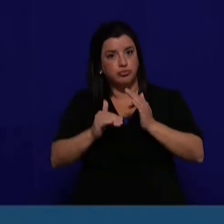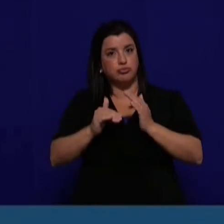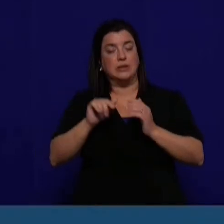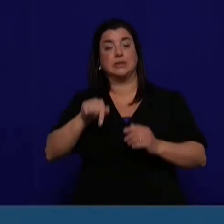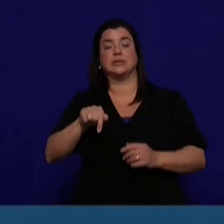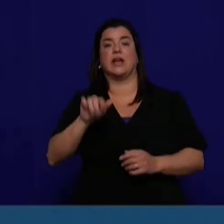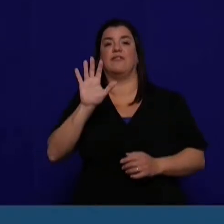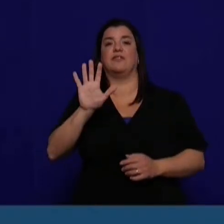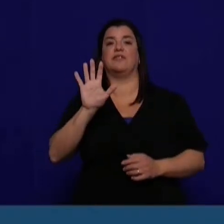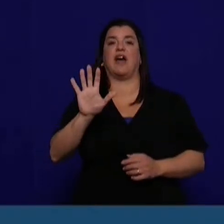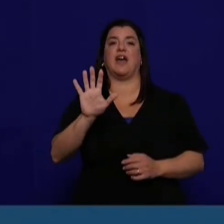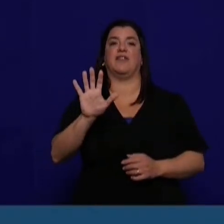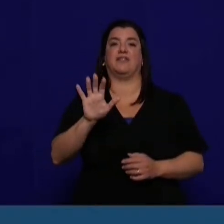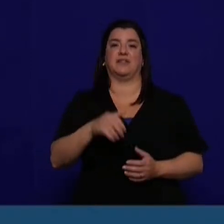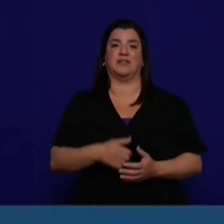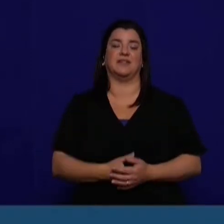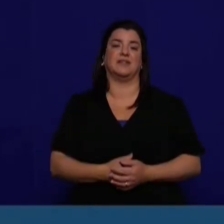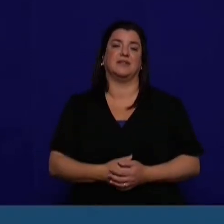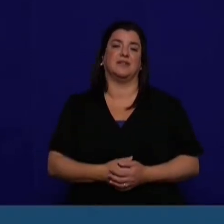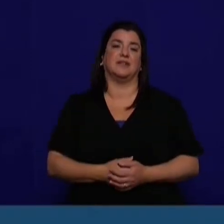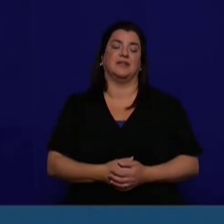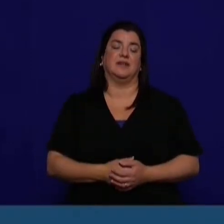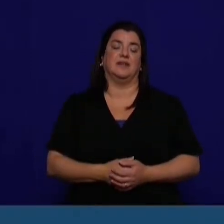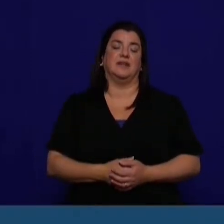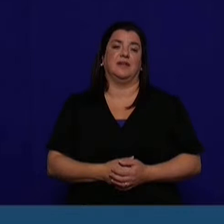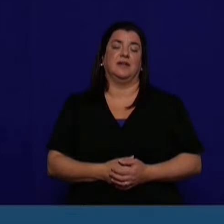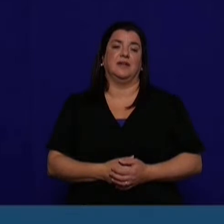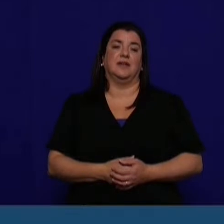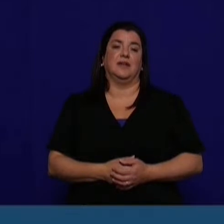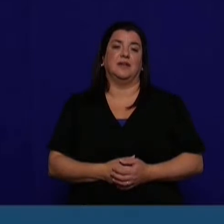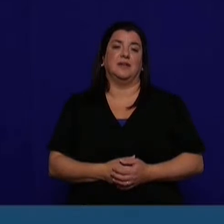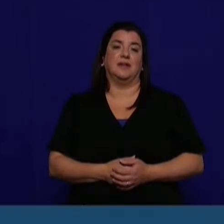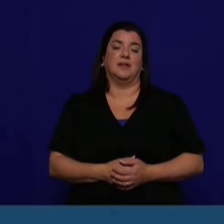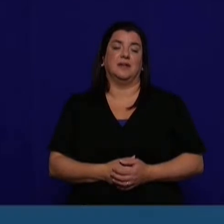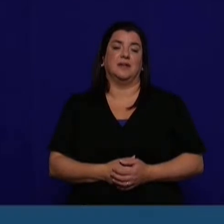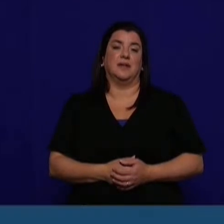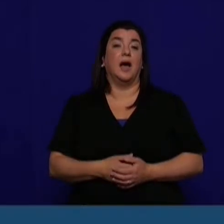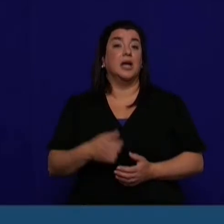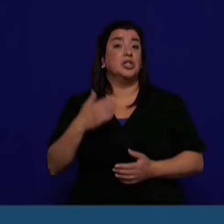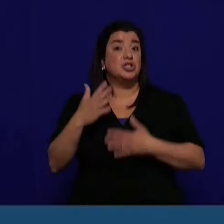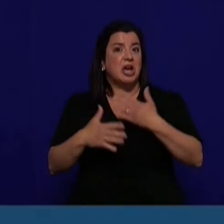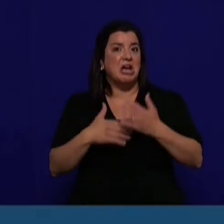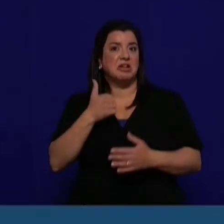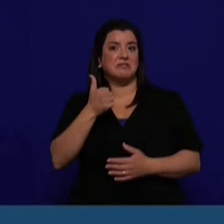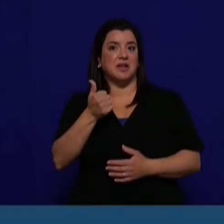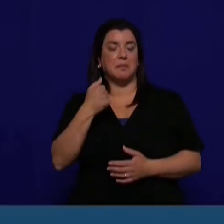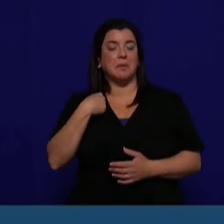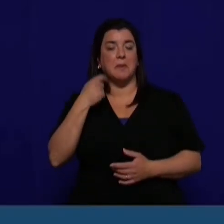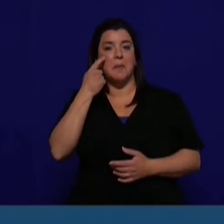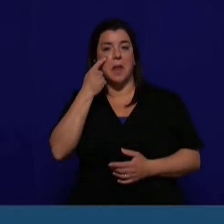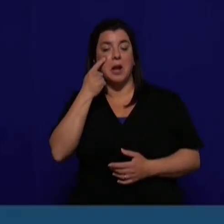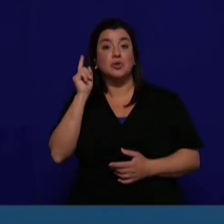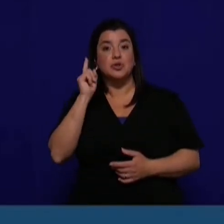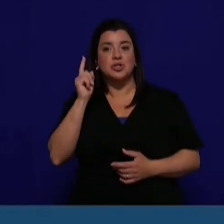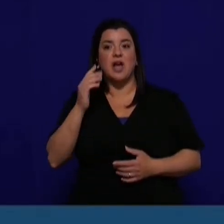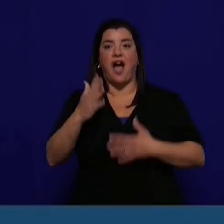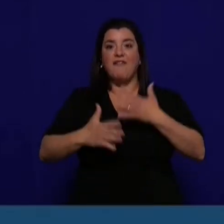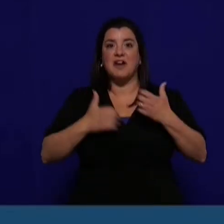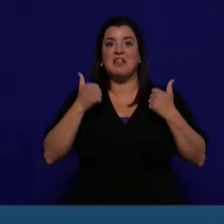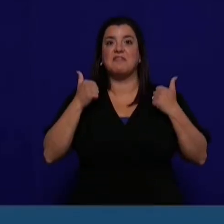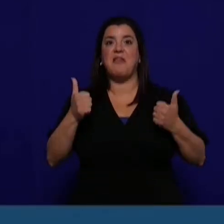55. Ħaġa tajba ħafna li qegħdin naraw li huma l-vantaġġi u l-impatt li qegħdin naraw